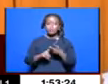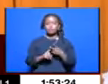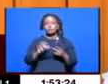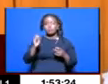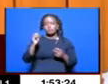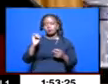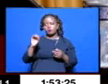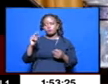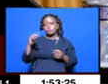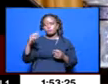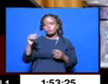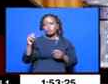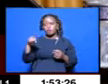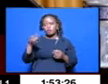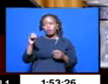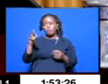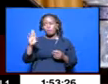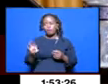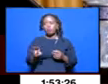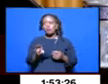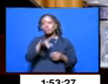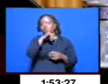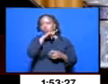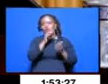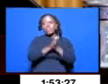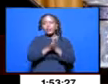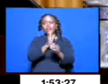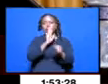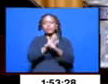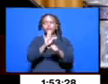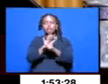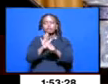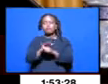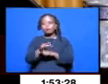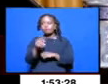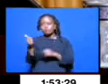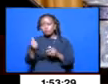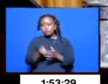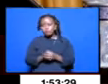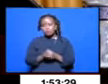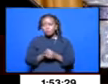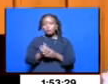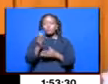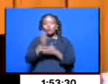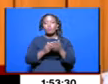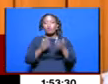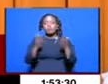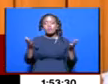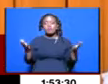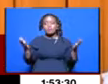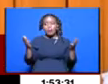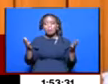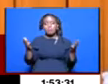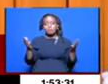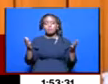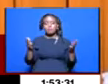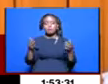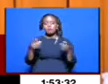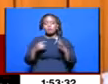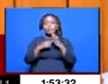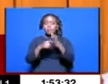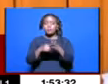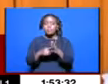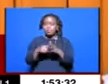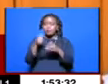Bangladesh, Uganda, and many more. Some of these states, particularly the ones which came